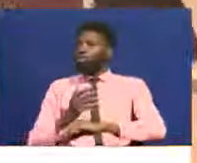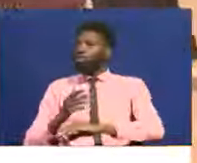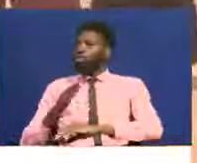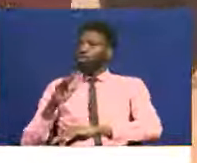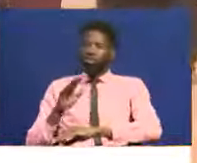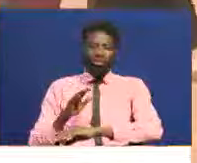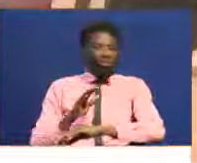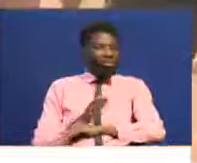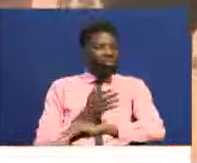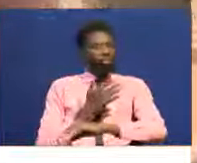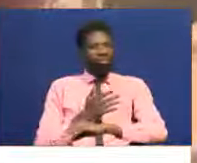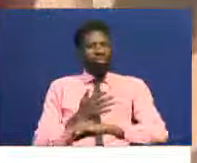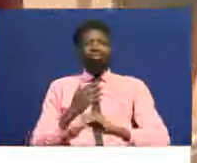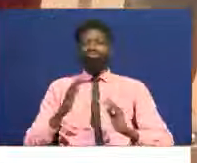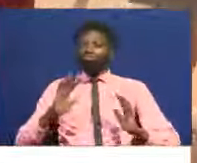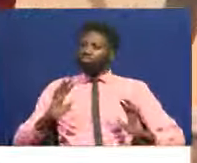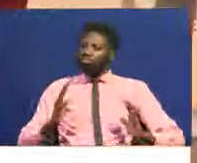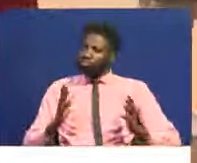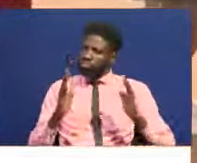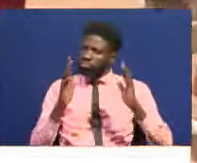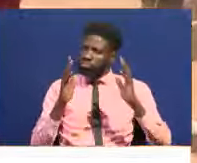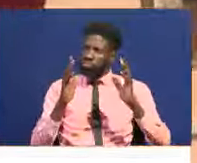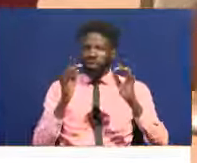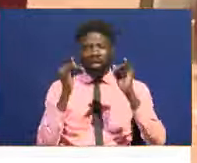celebration of the new deputy president.